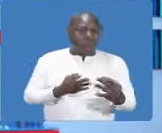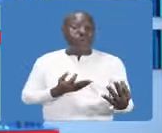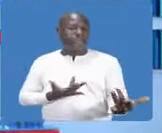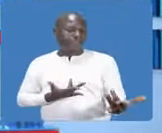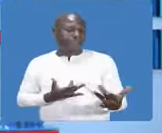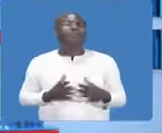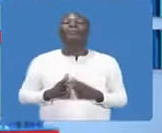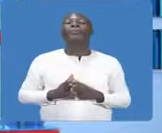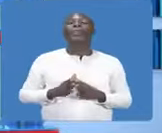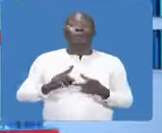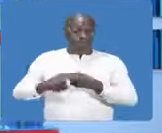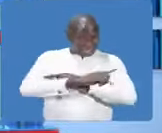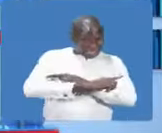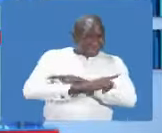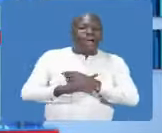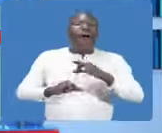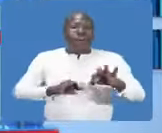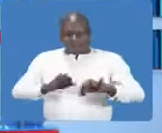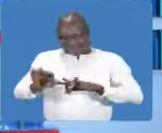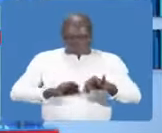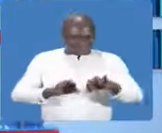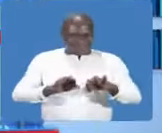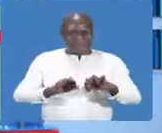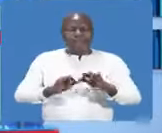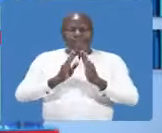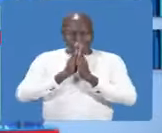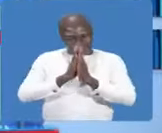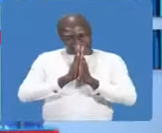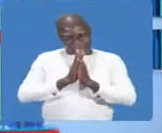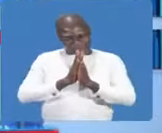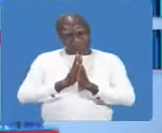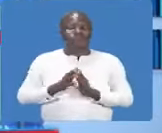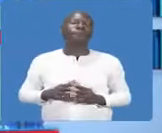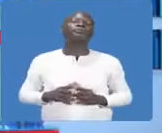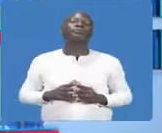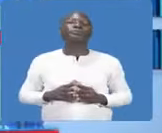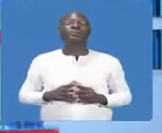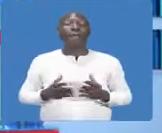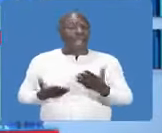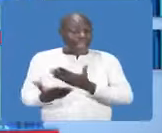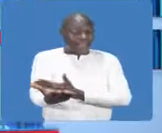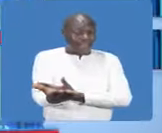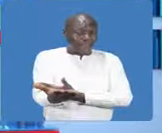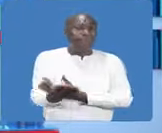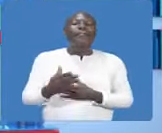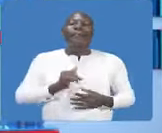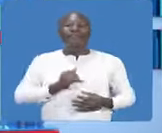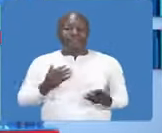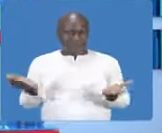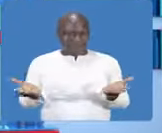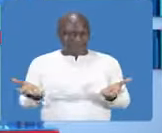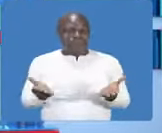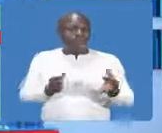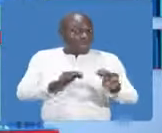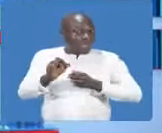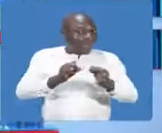Chwenkakra. Na ene se meba. Meno oba genji empaibum hon. Inti anopayi. Maba unchen. Eno